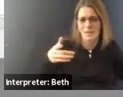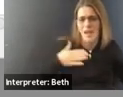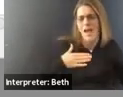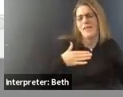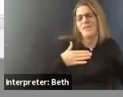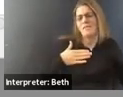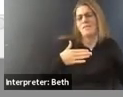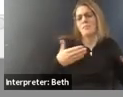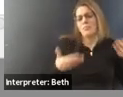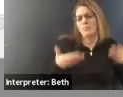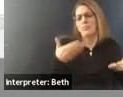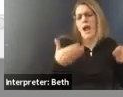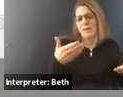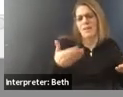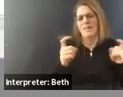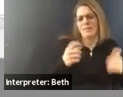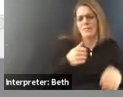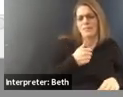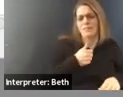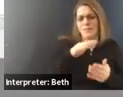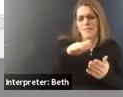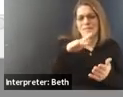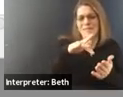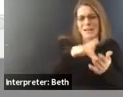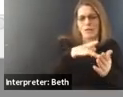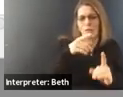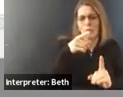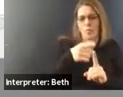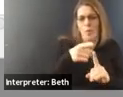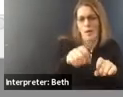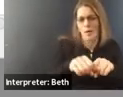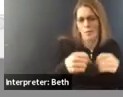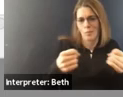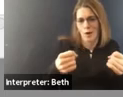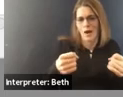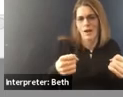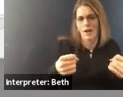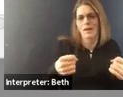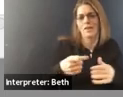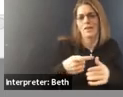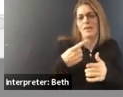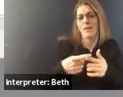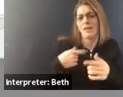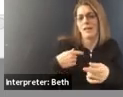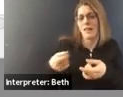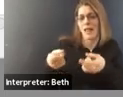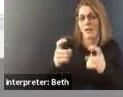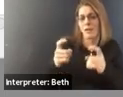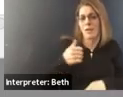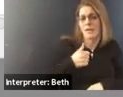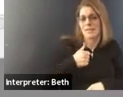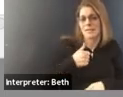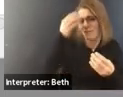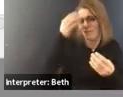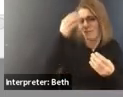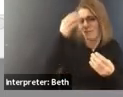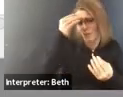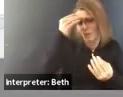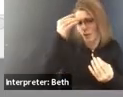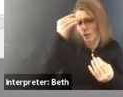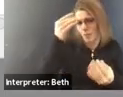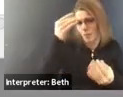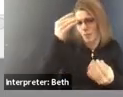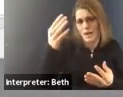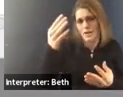break of what that might be. And then I'll give myself information for where the far